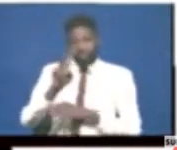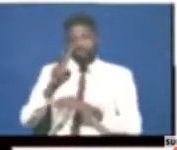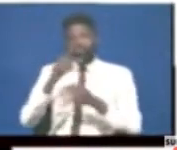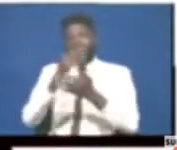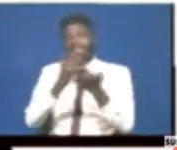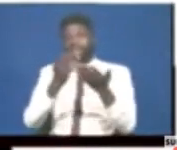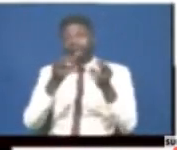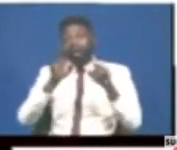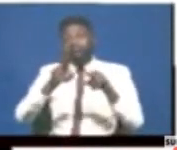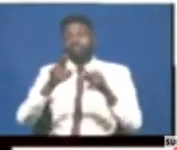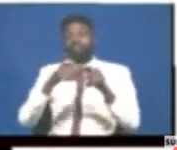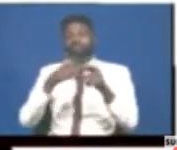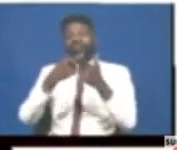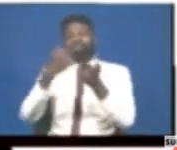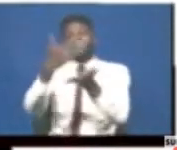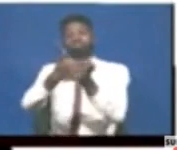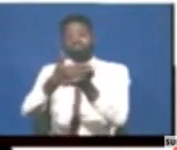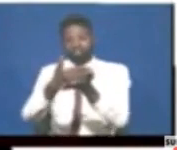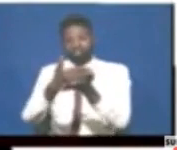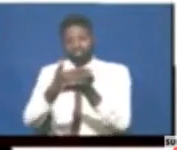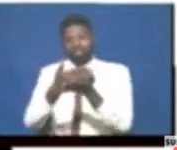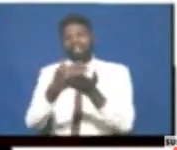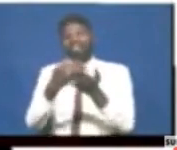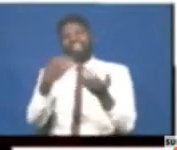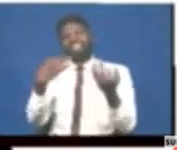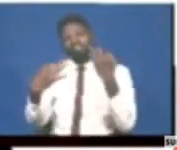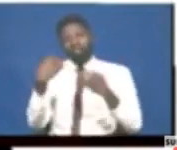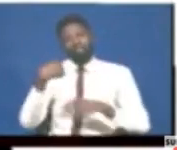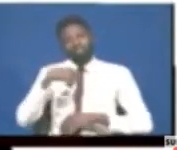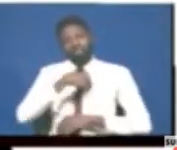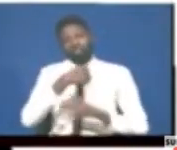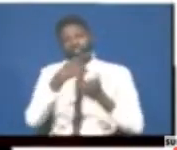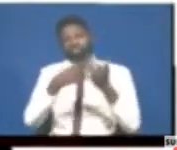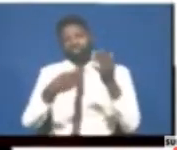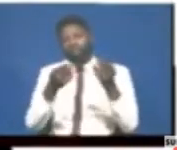Can you explain to us what may have happened